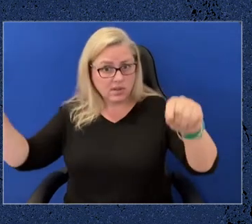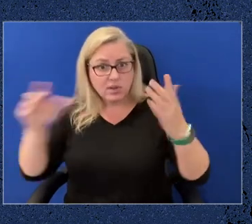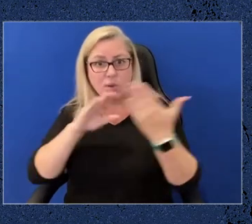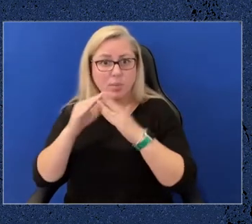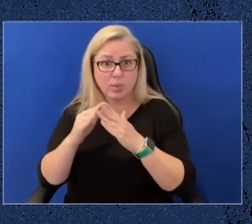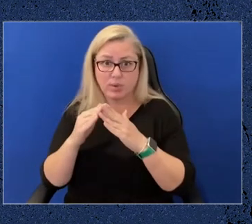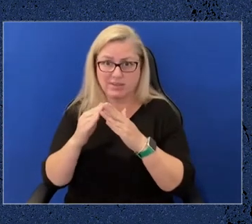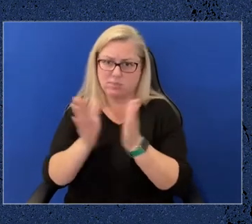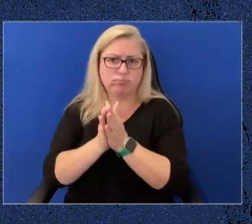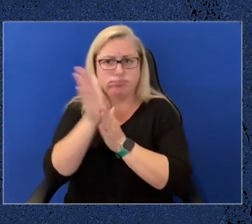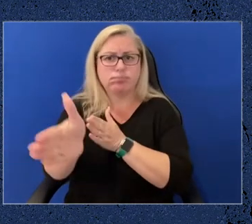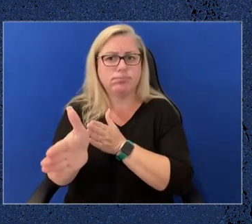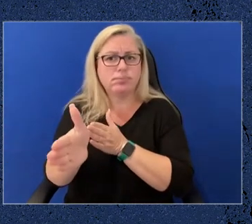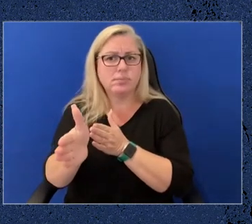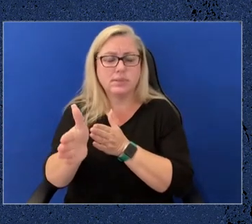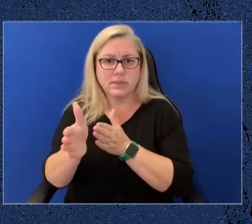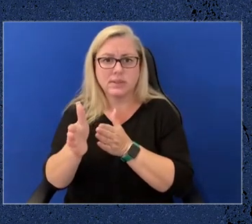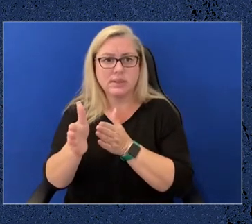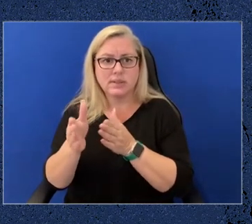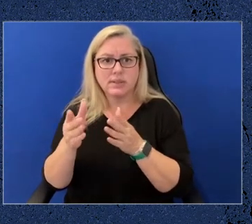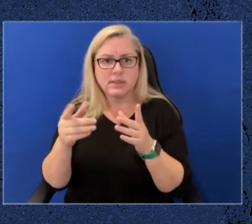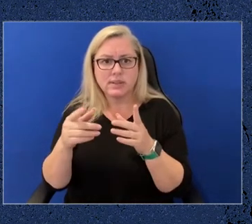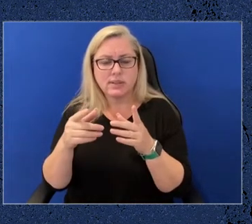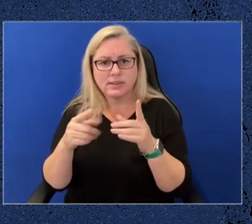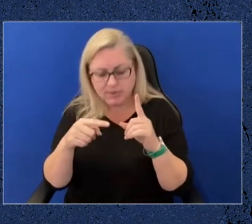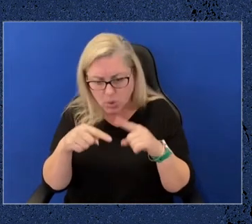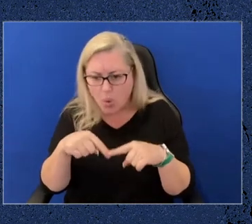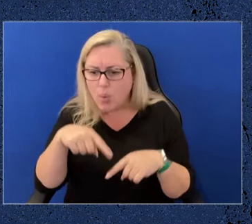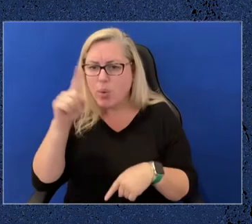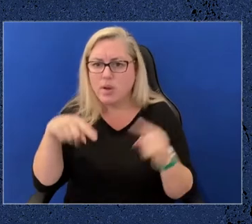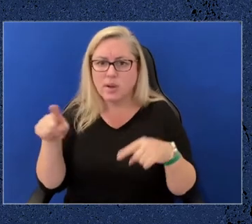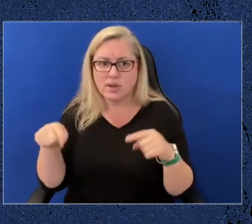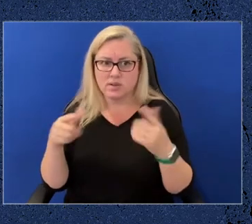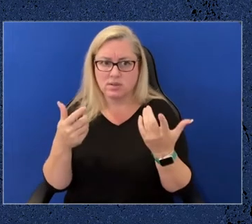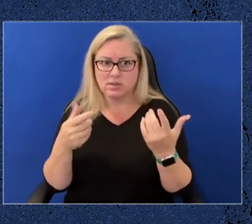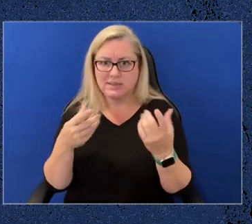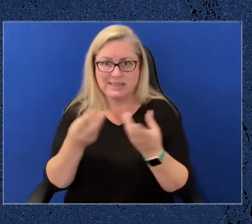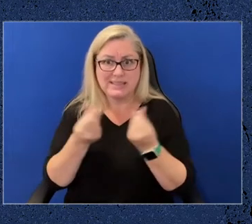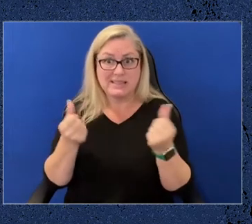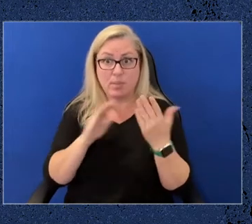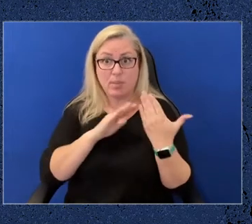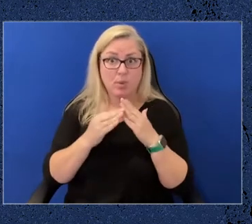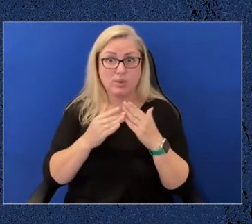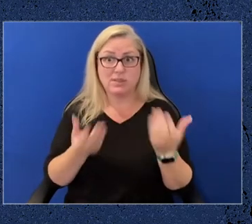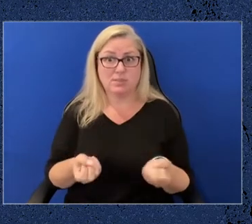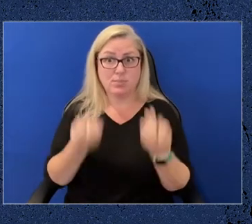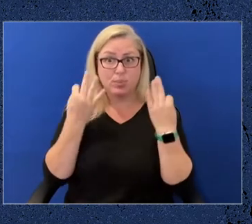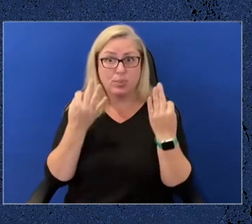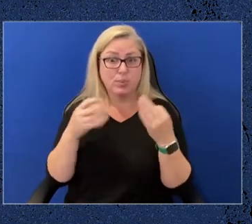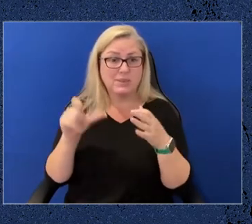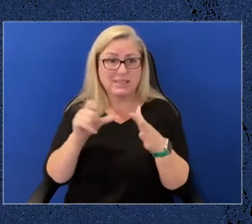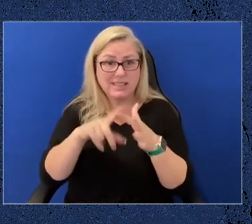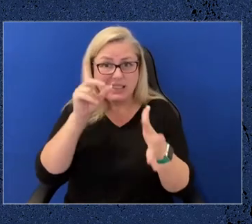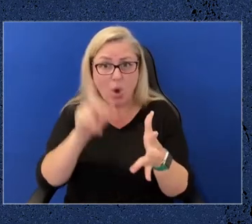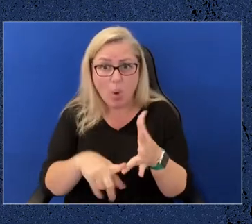way at different points of their journey. And, you know, they haven't even got a CEO or